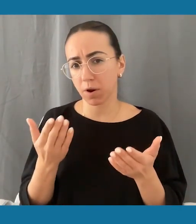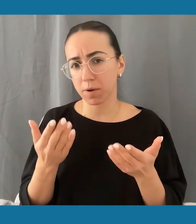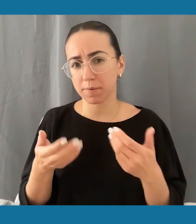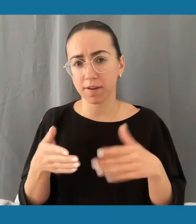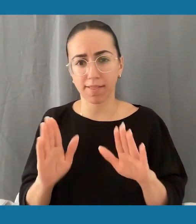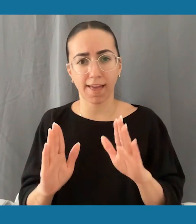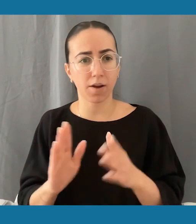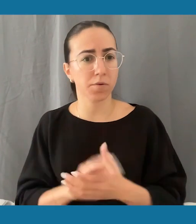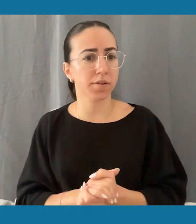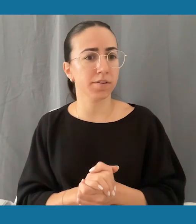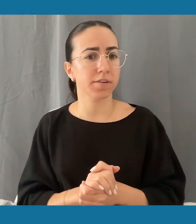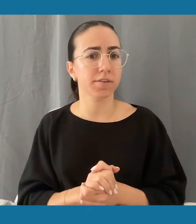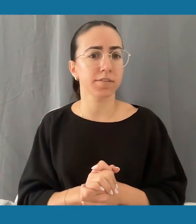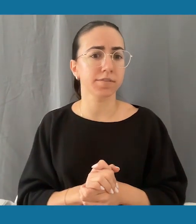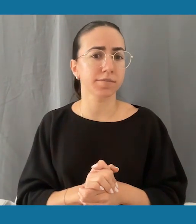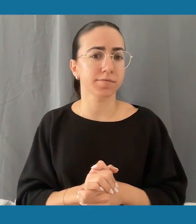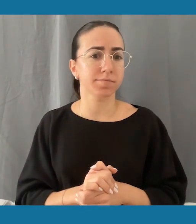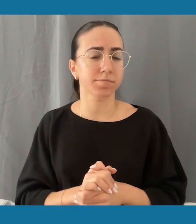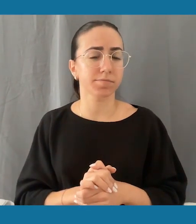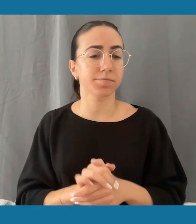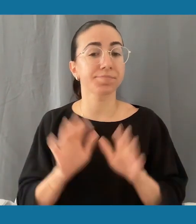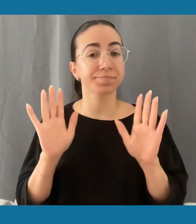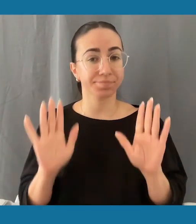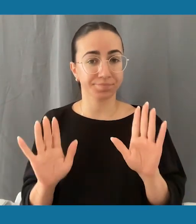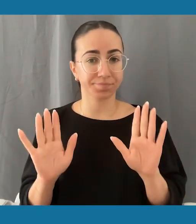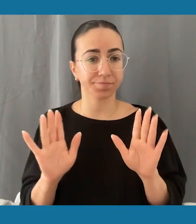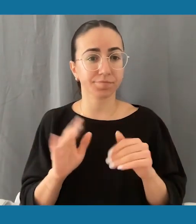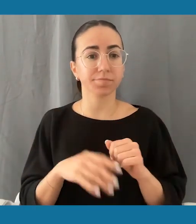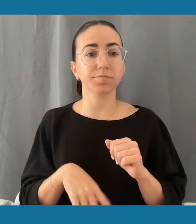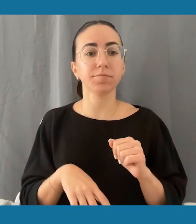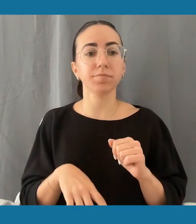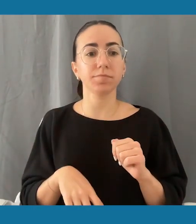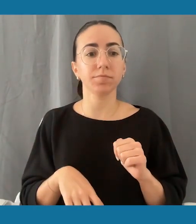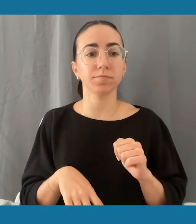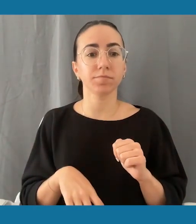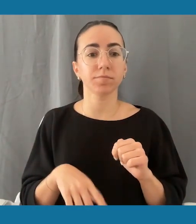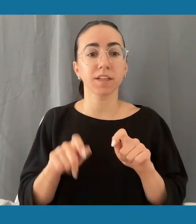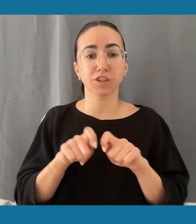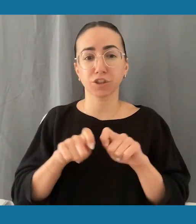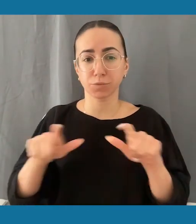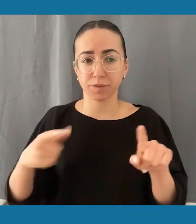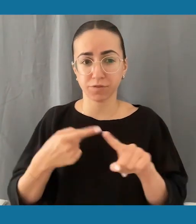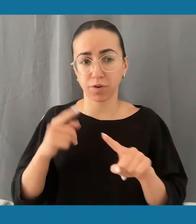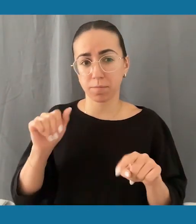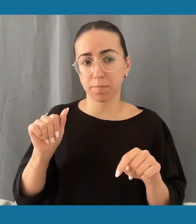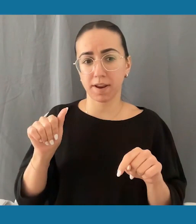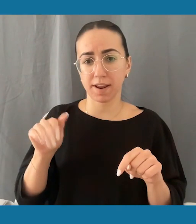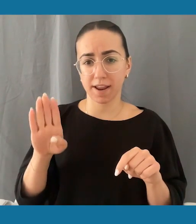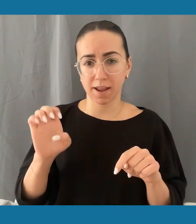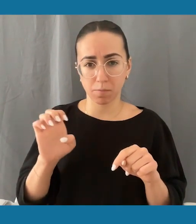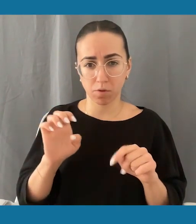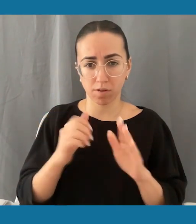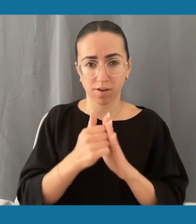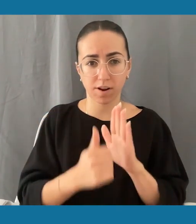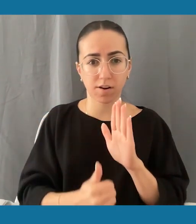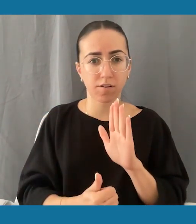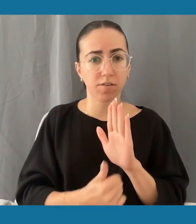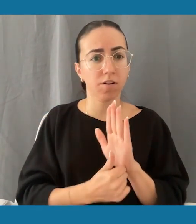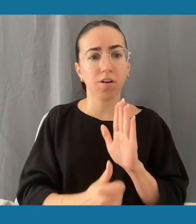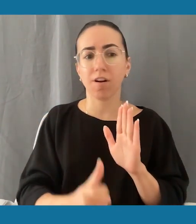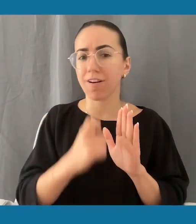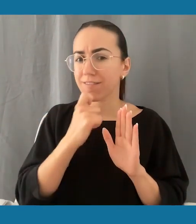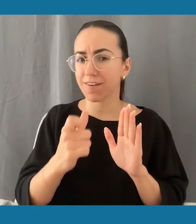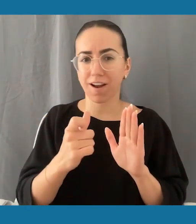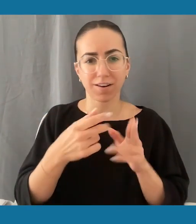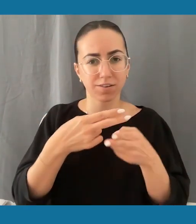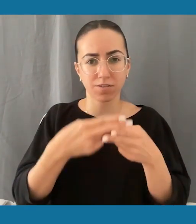Also, distributions from an ABLE account are not considered income for purposes of government benefits.